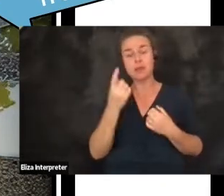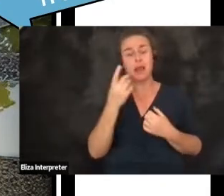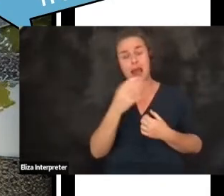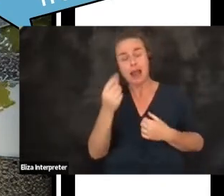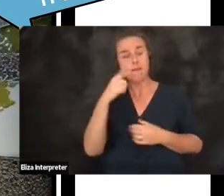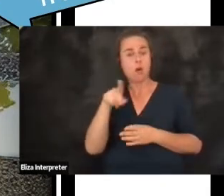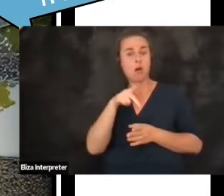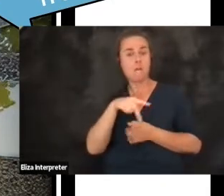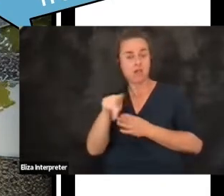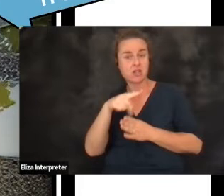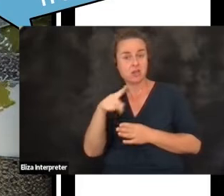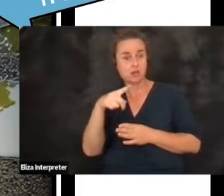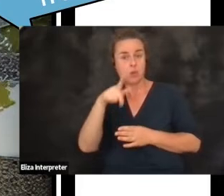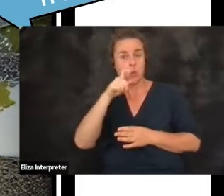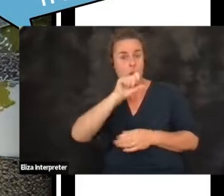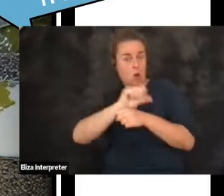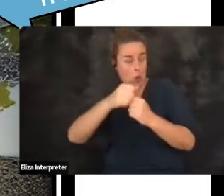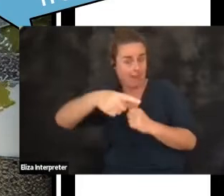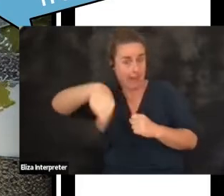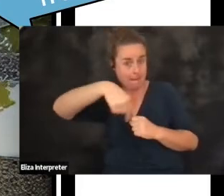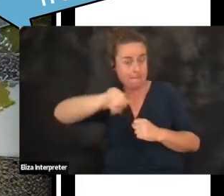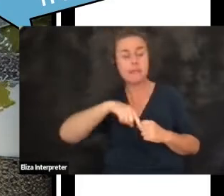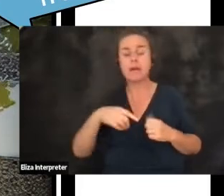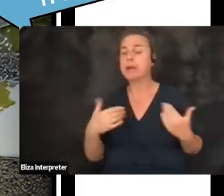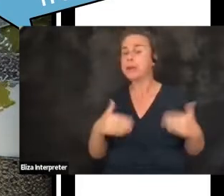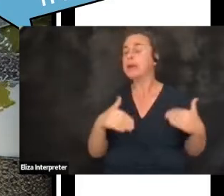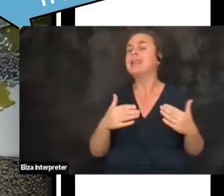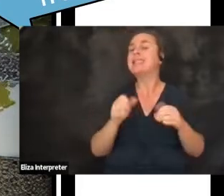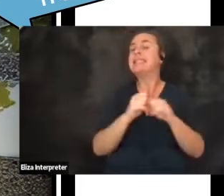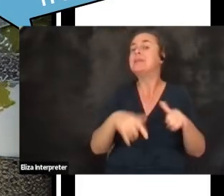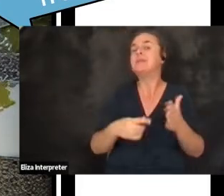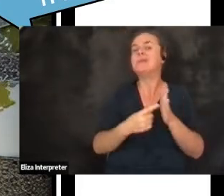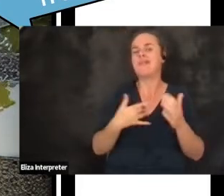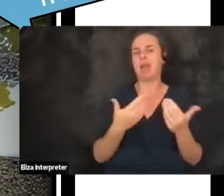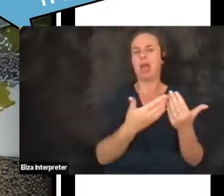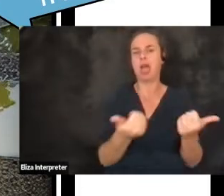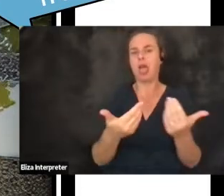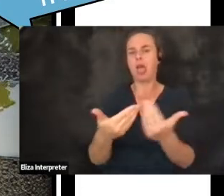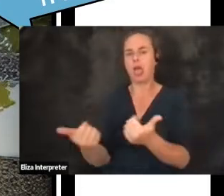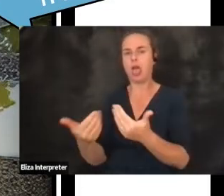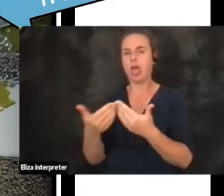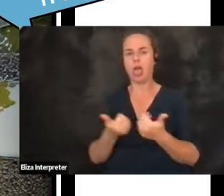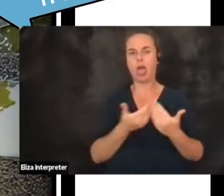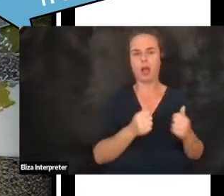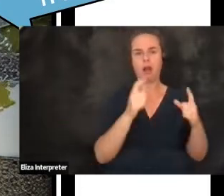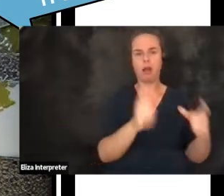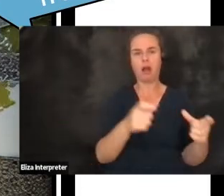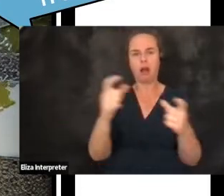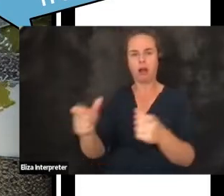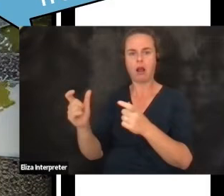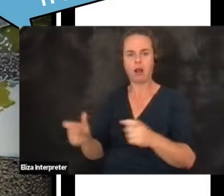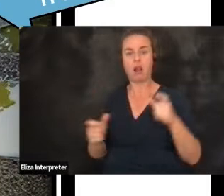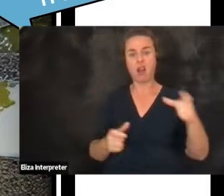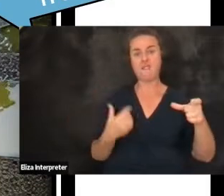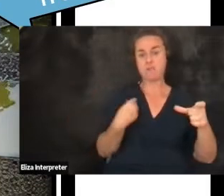who work with children, youth, and families, the systems can feel like this, right? Where the funding's in one puddle